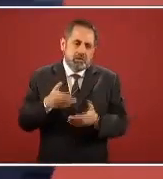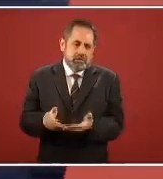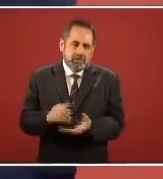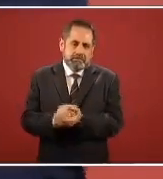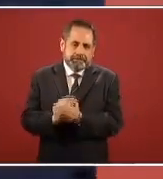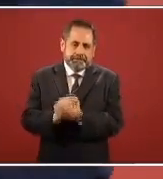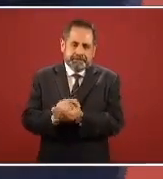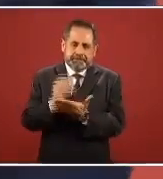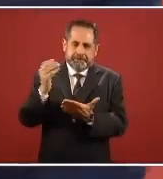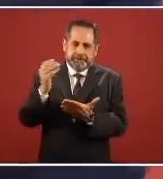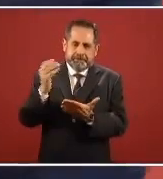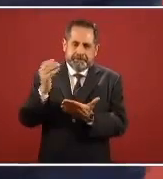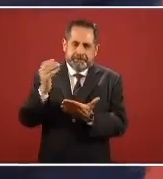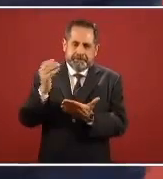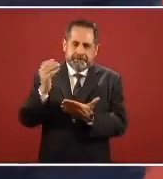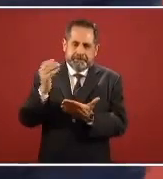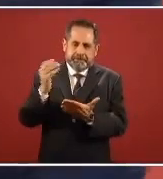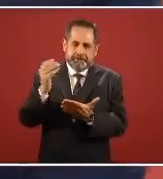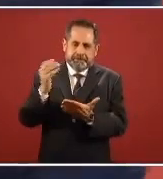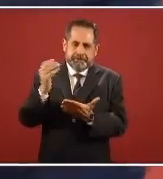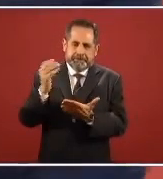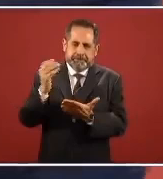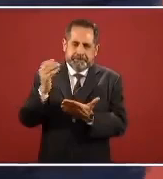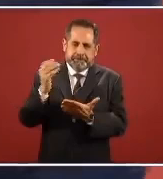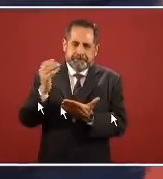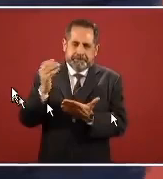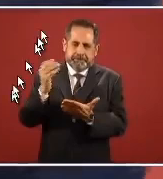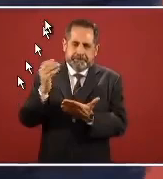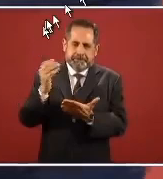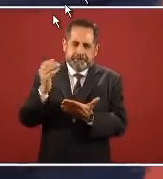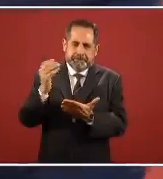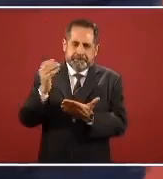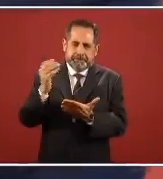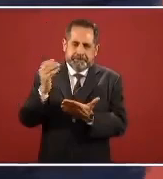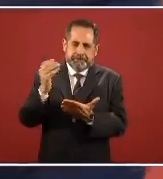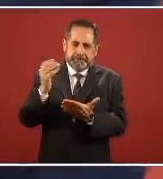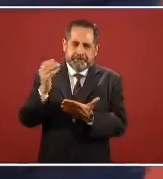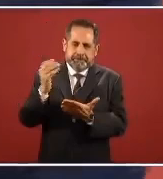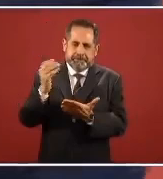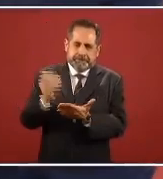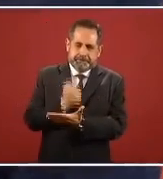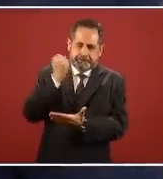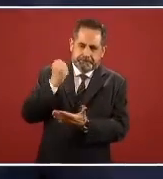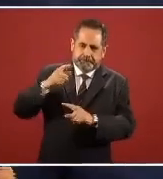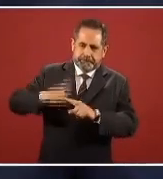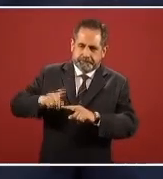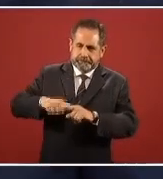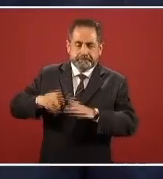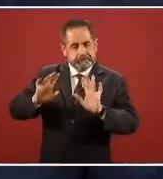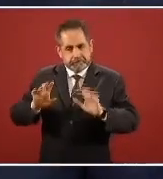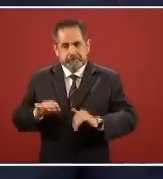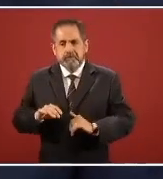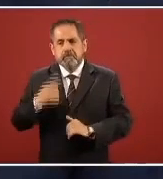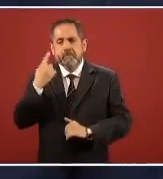para, and in this case we have to raffle it in order to